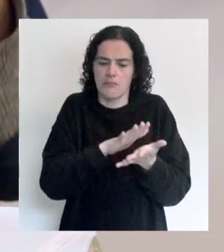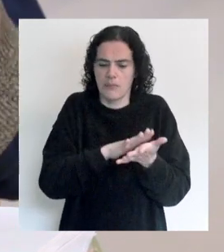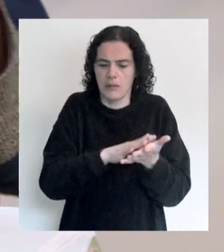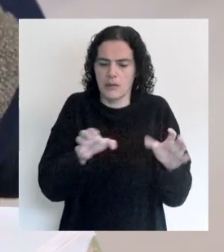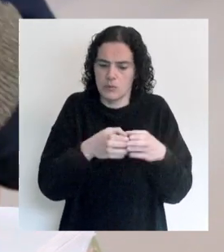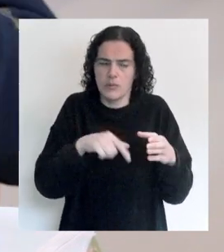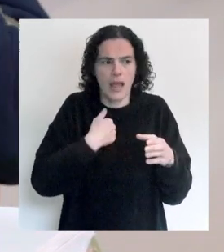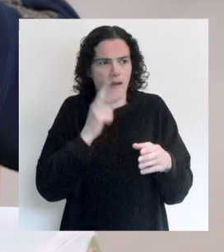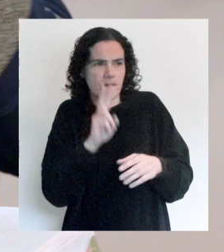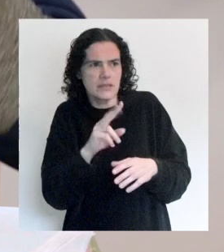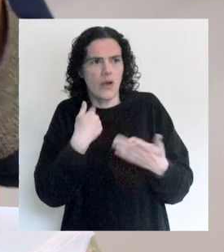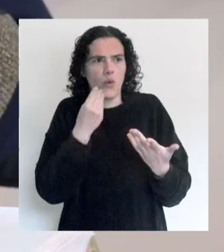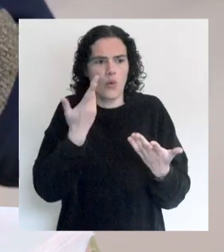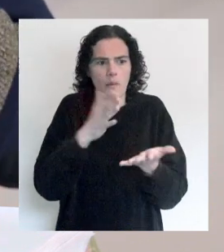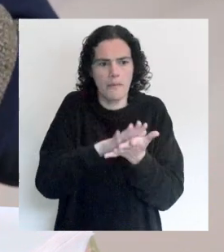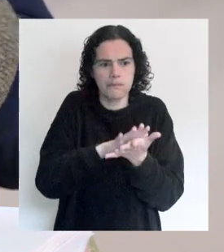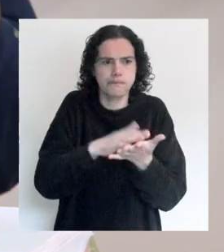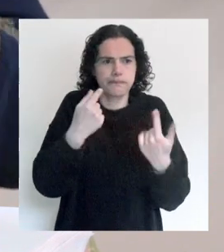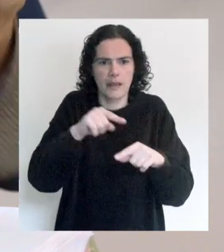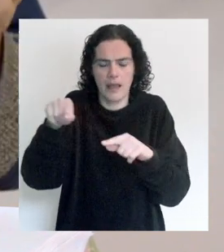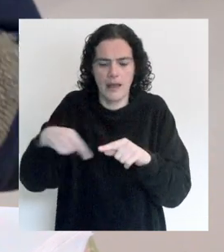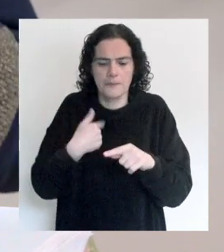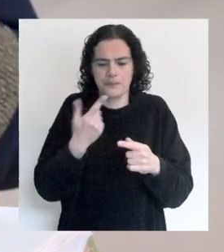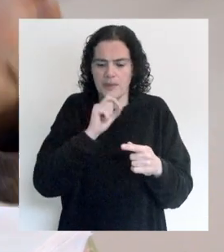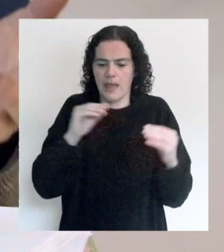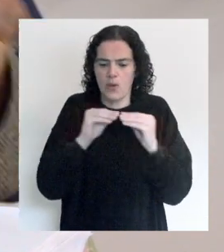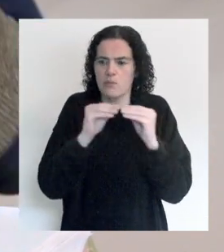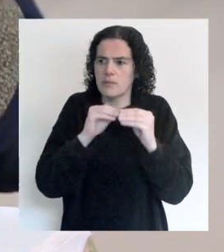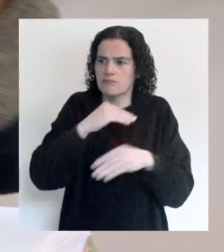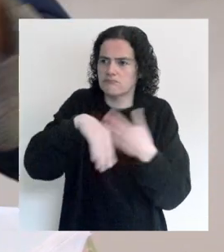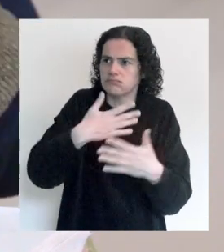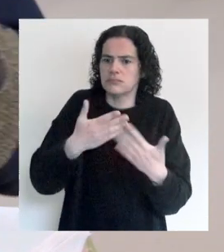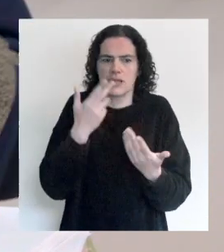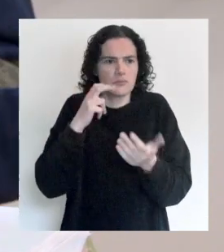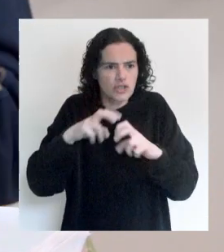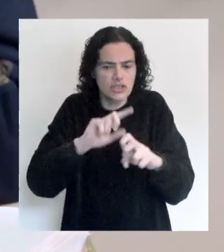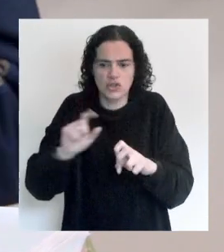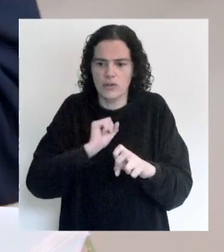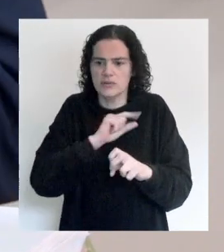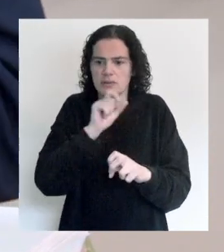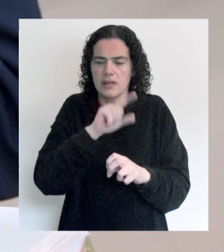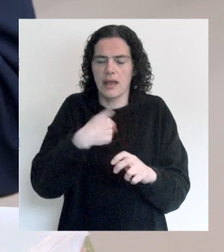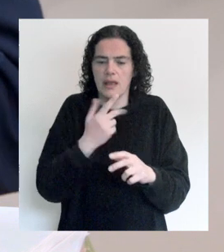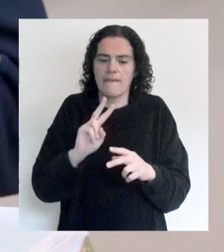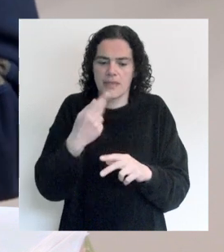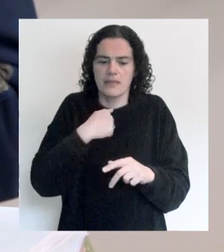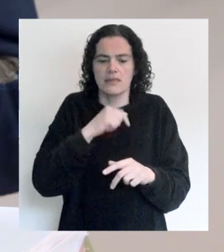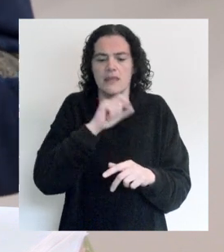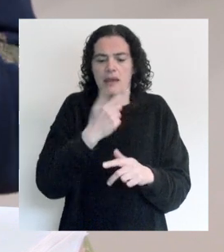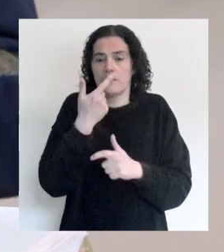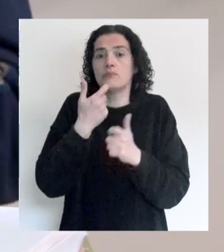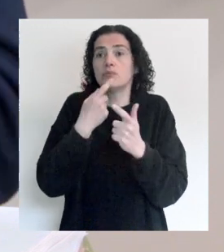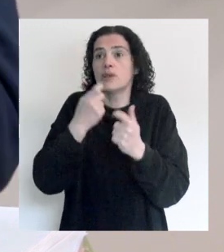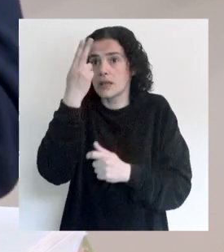the public commissions. So he had a great view on what are all the public artworks, which didn't happen, and we combined our two researchers. And I've done it ever